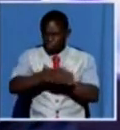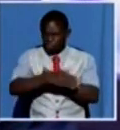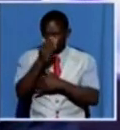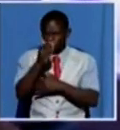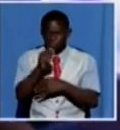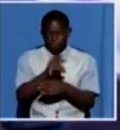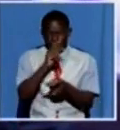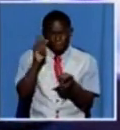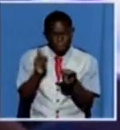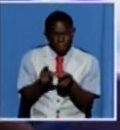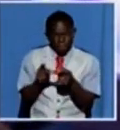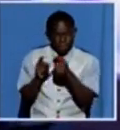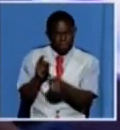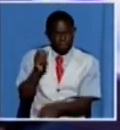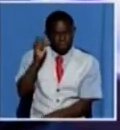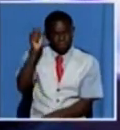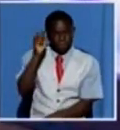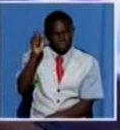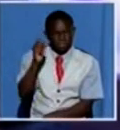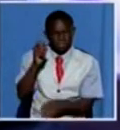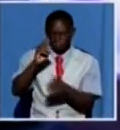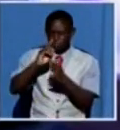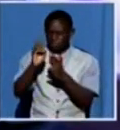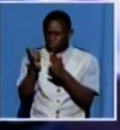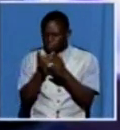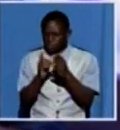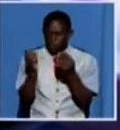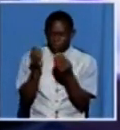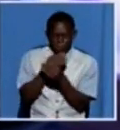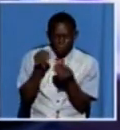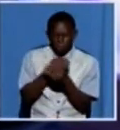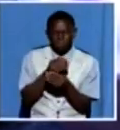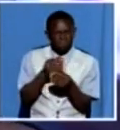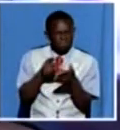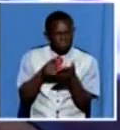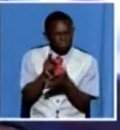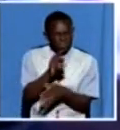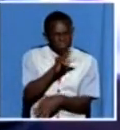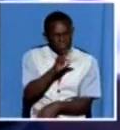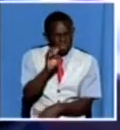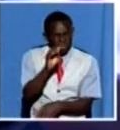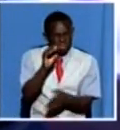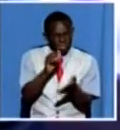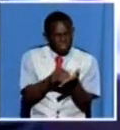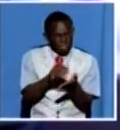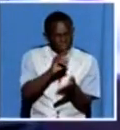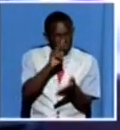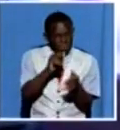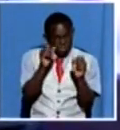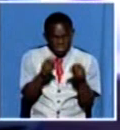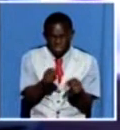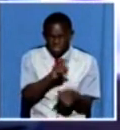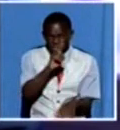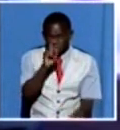toll plaza at $500,000, just mention one country in the region and that toll plaza.